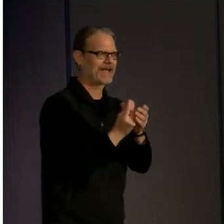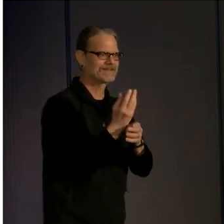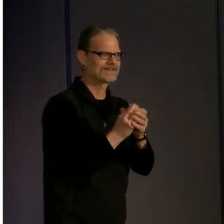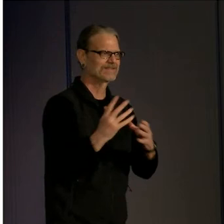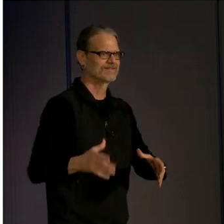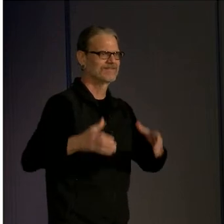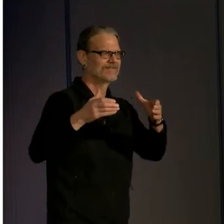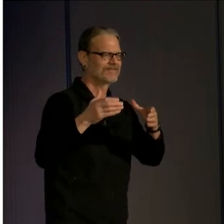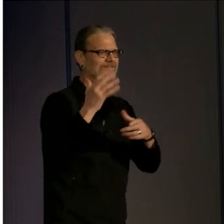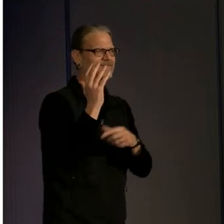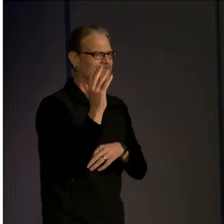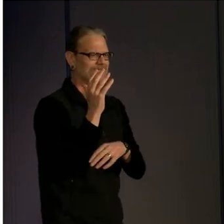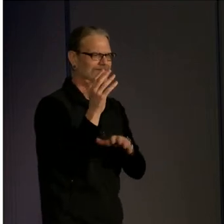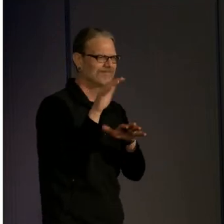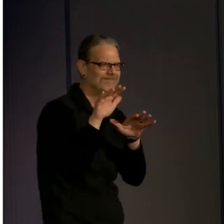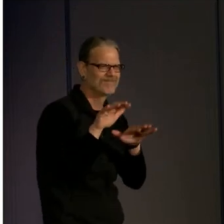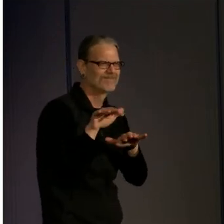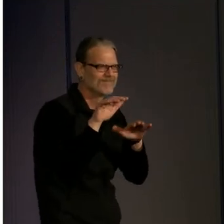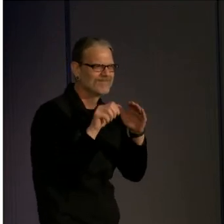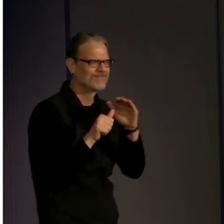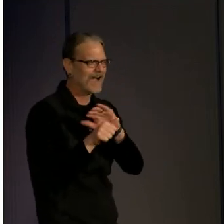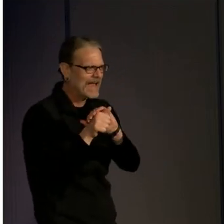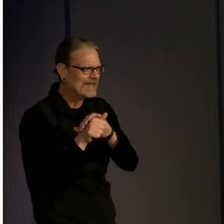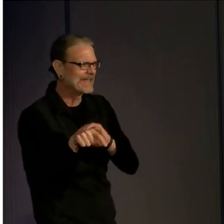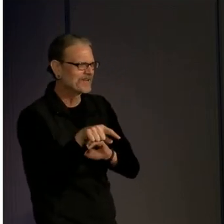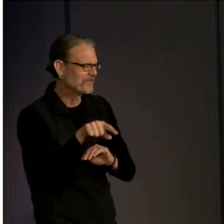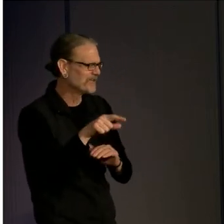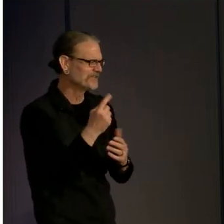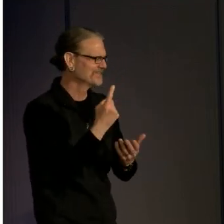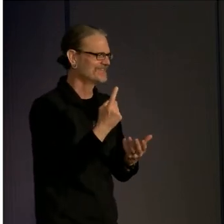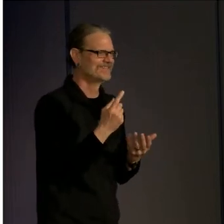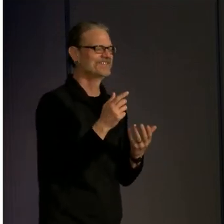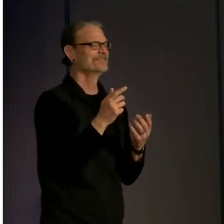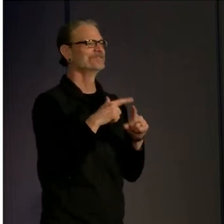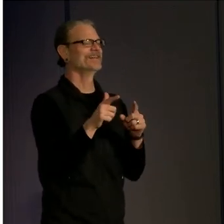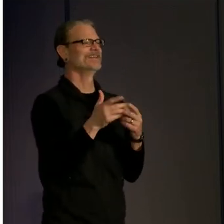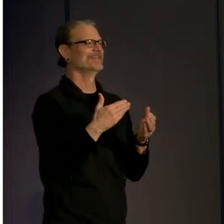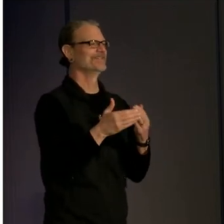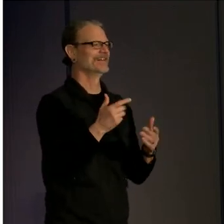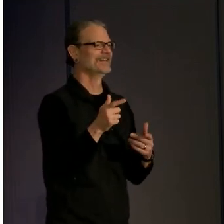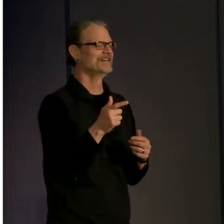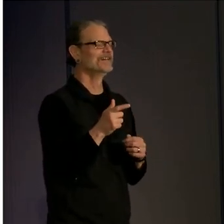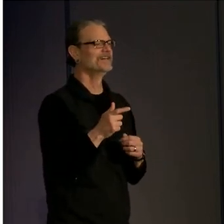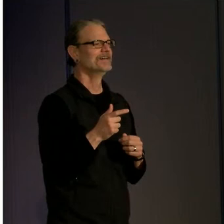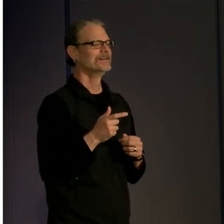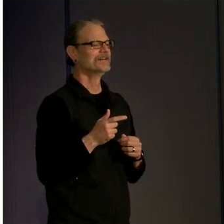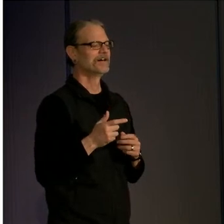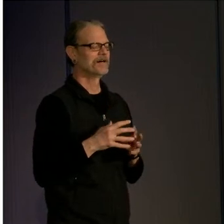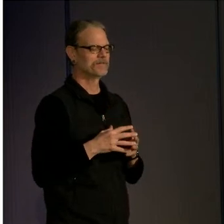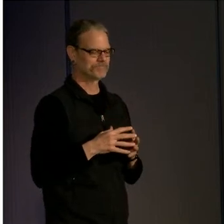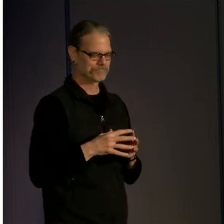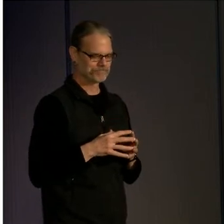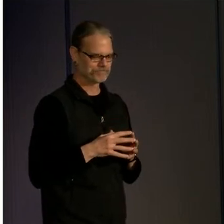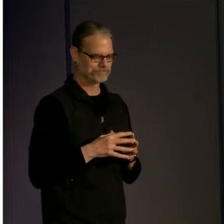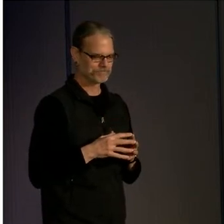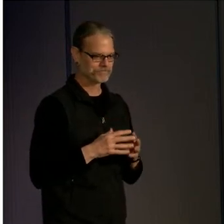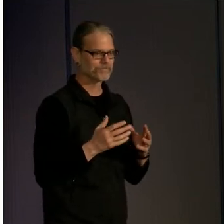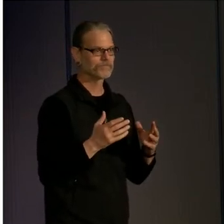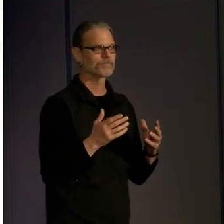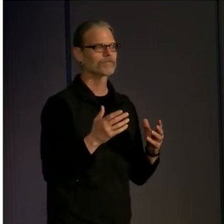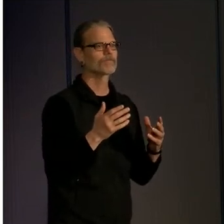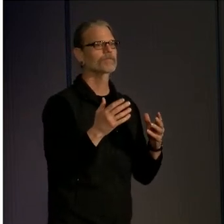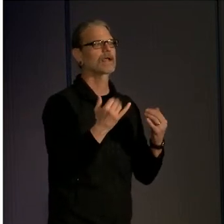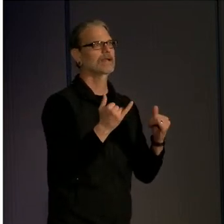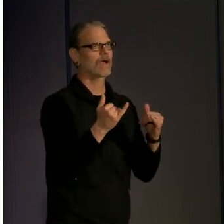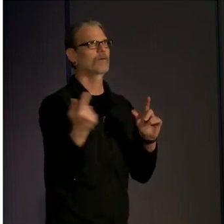of San Diego, because that was a confusing building. But then again, you had to discover them. So I want to, this also goes